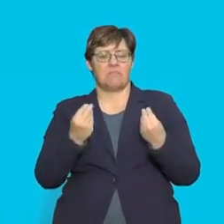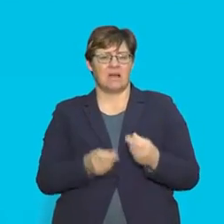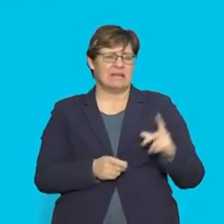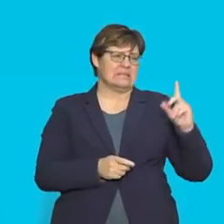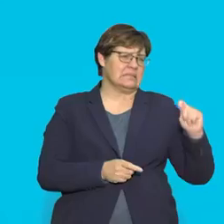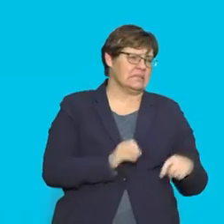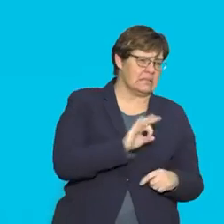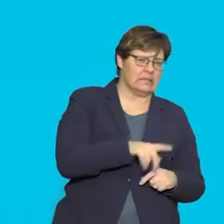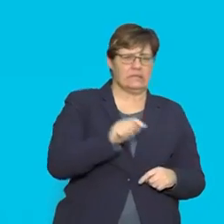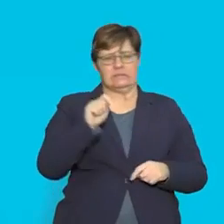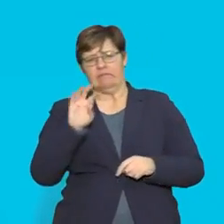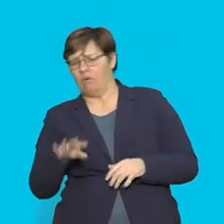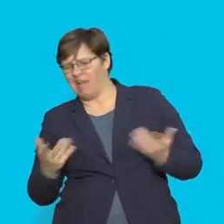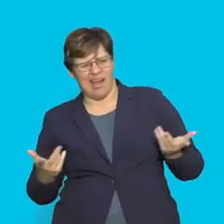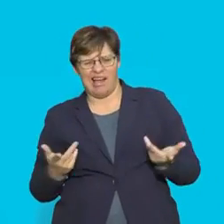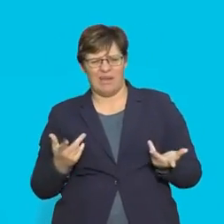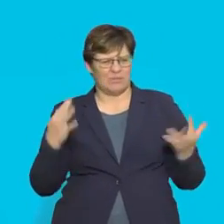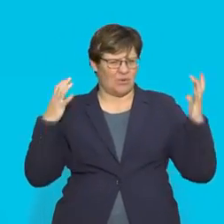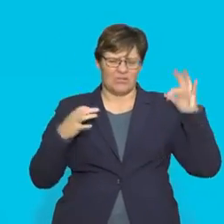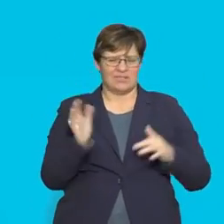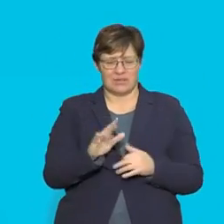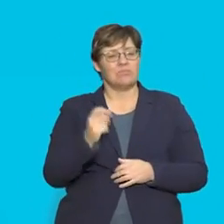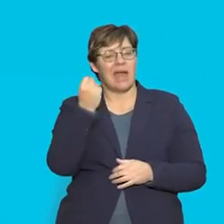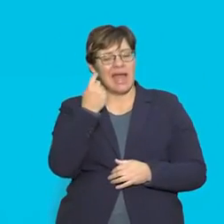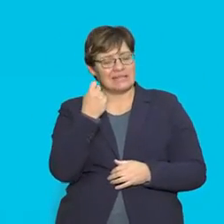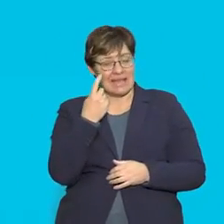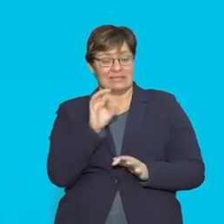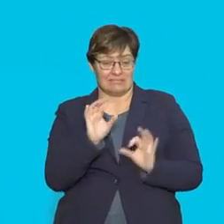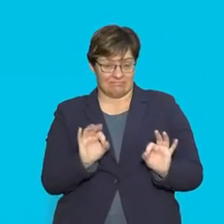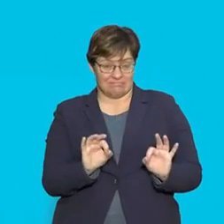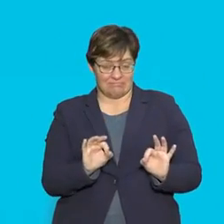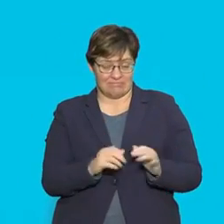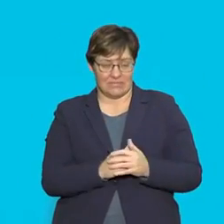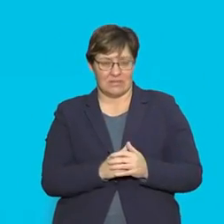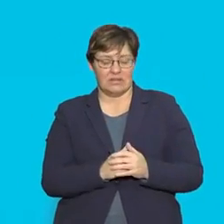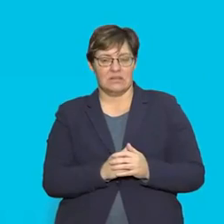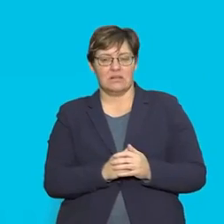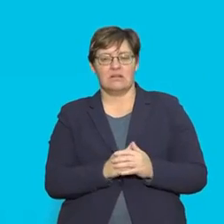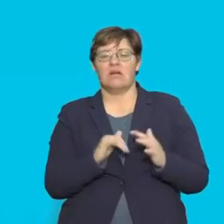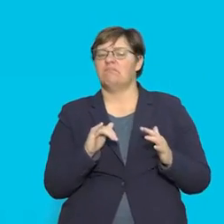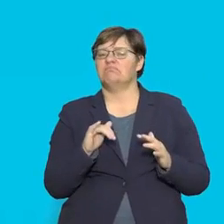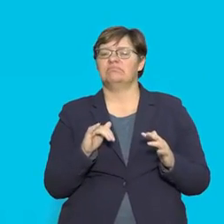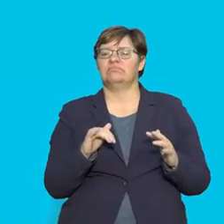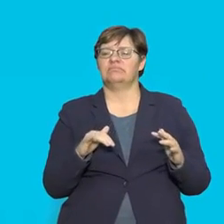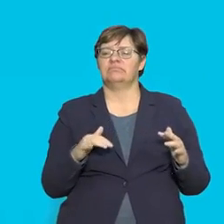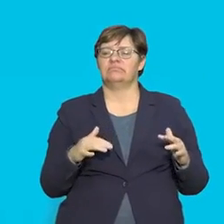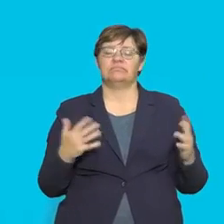T3, T4, and all of that. So please just understand that. I hope that makes sense. It's just